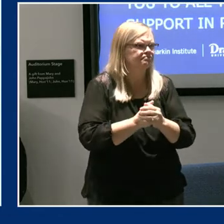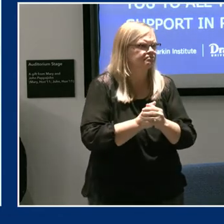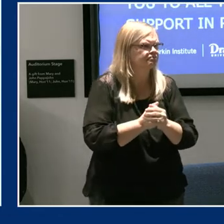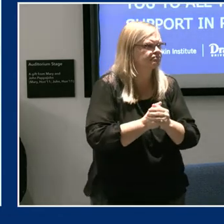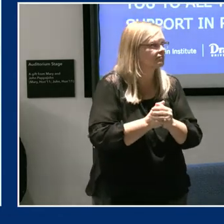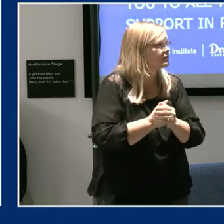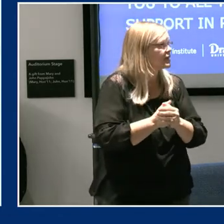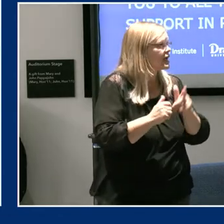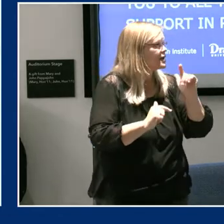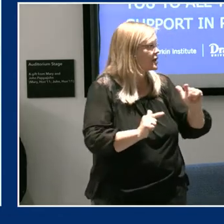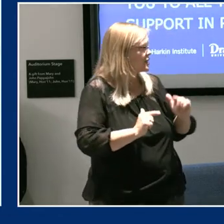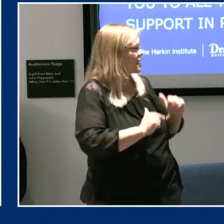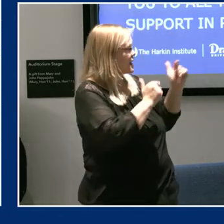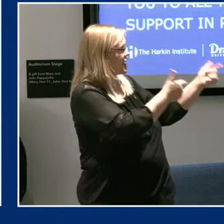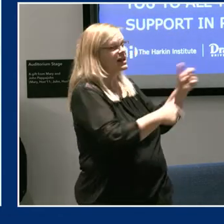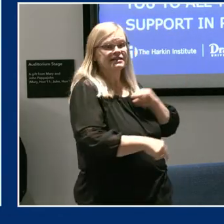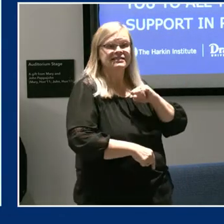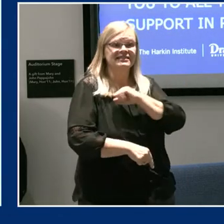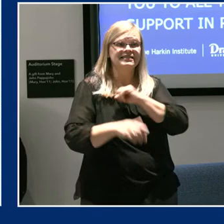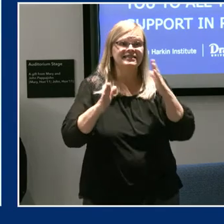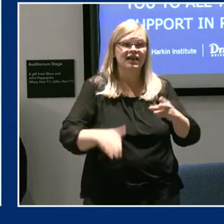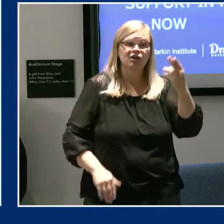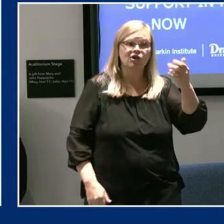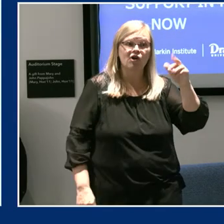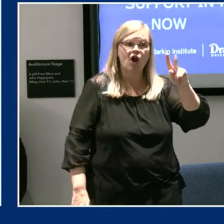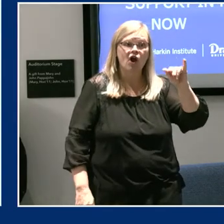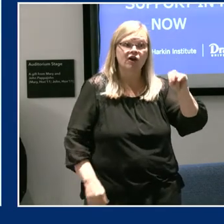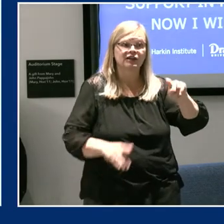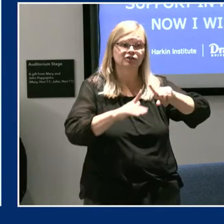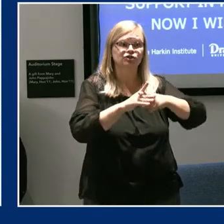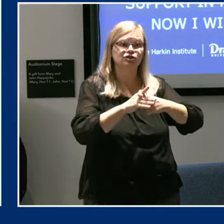Now I will pass on to Senator Harkin to start panel one.